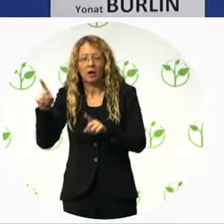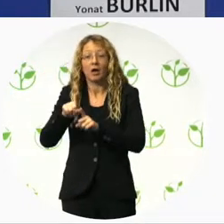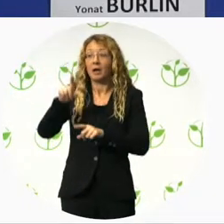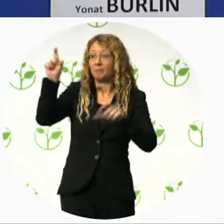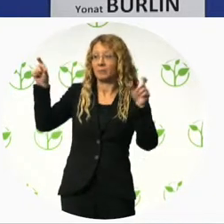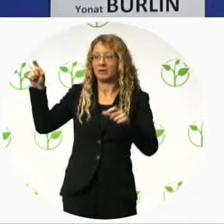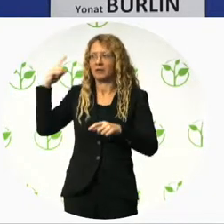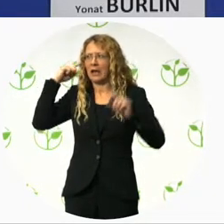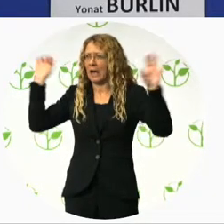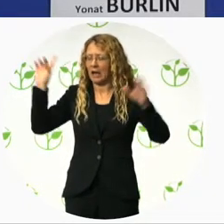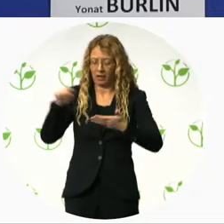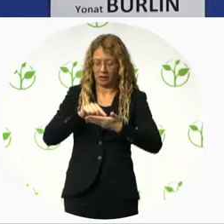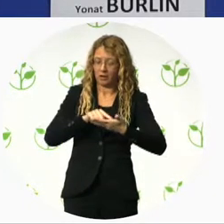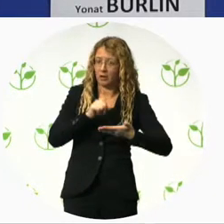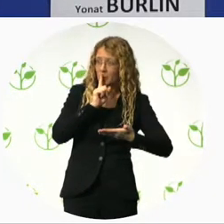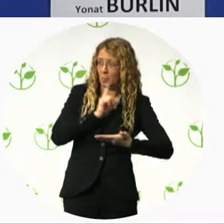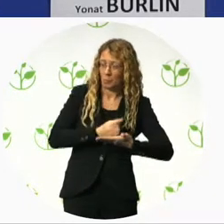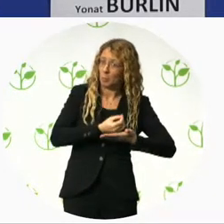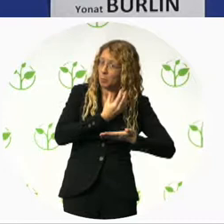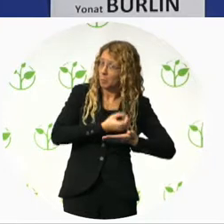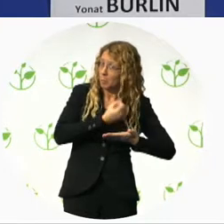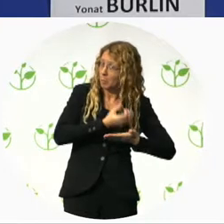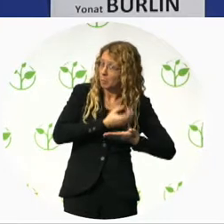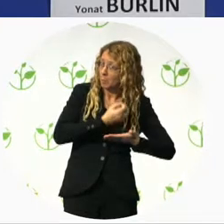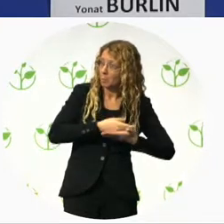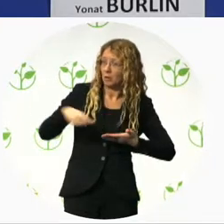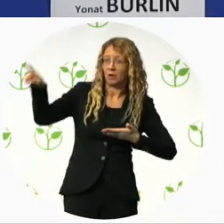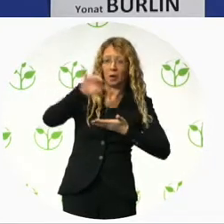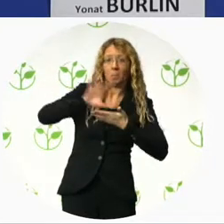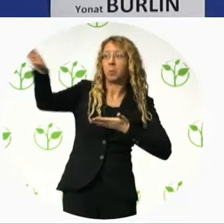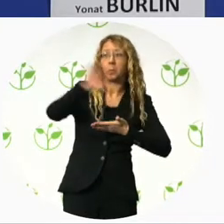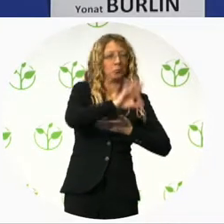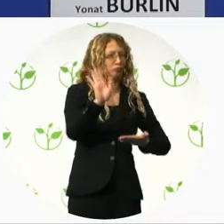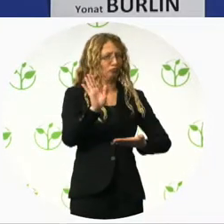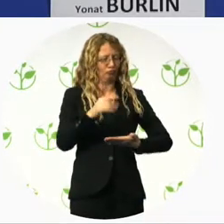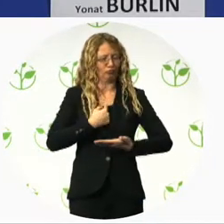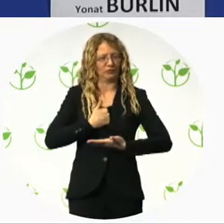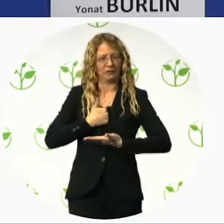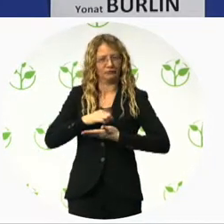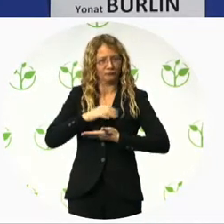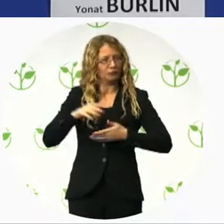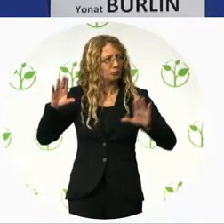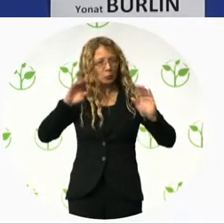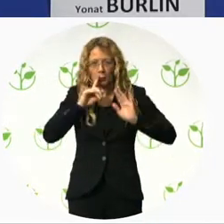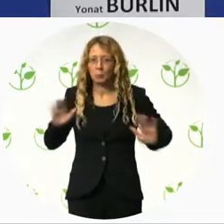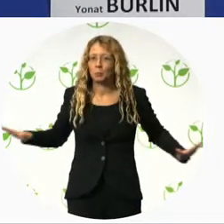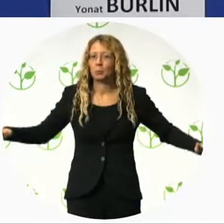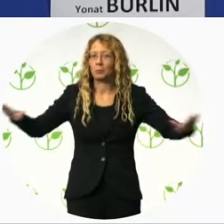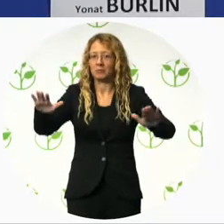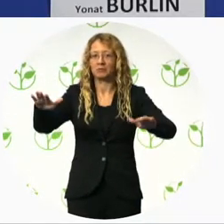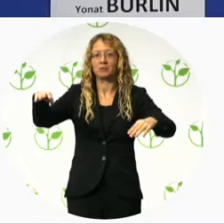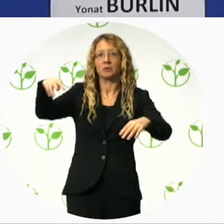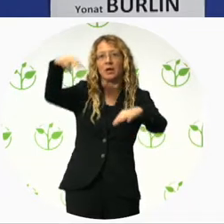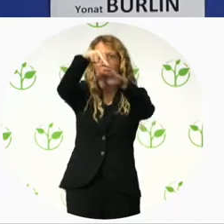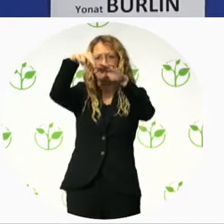database. It is designed to adhere to the strict rules of theater so it doesn't disturb the show. During the show, the user's phone is on airplane